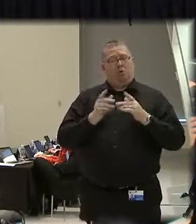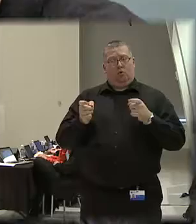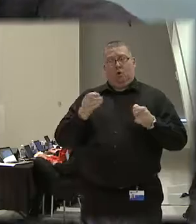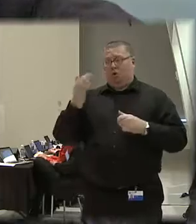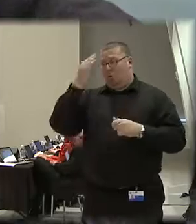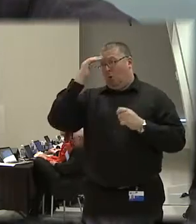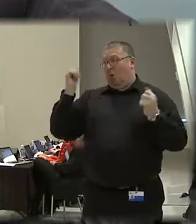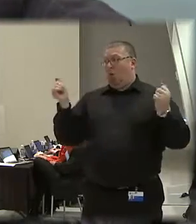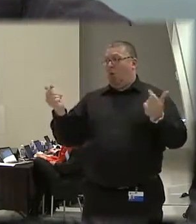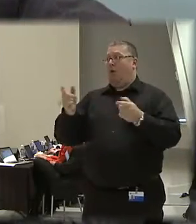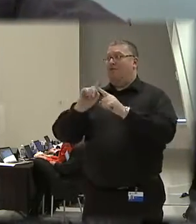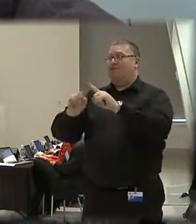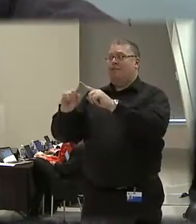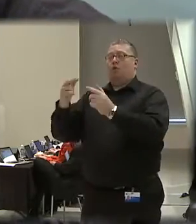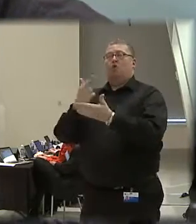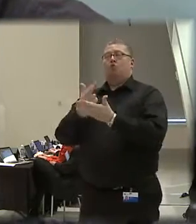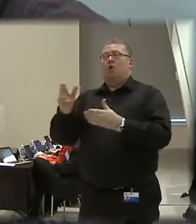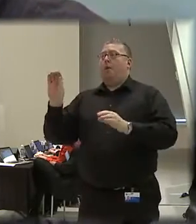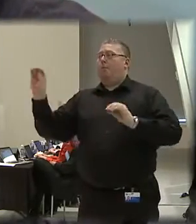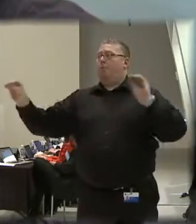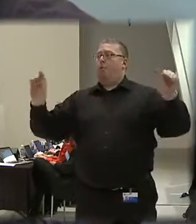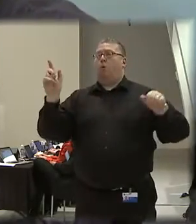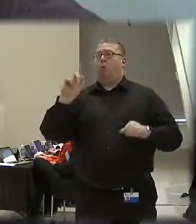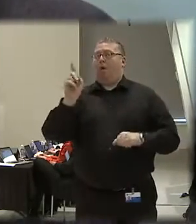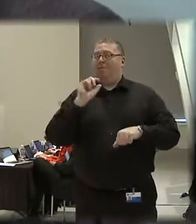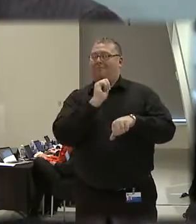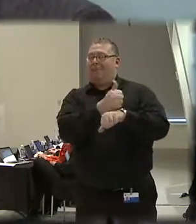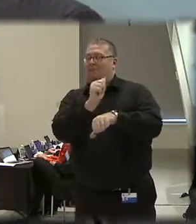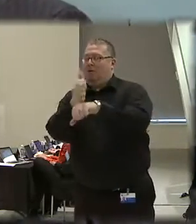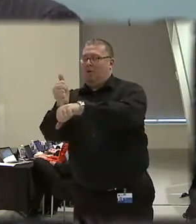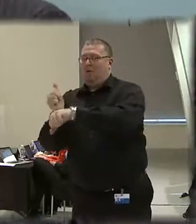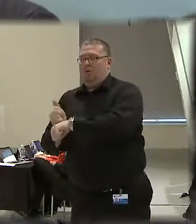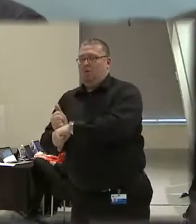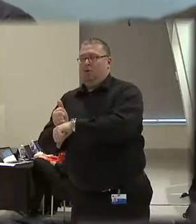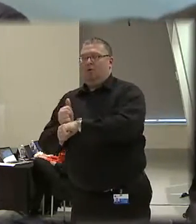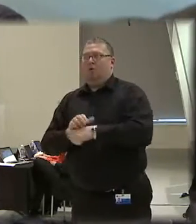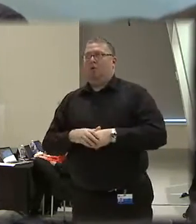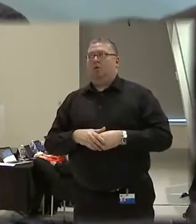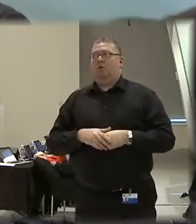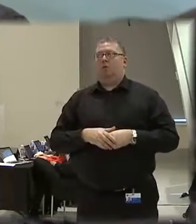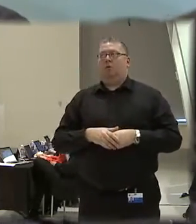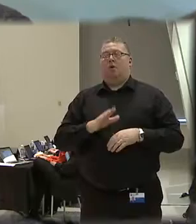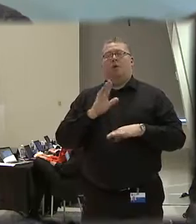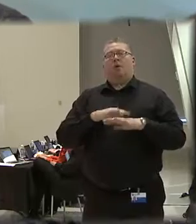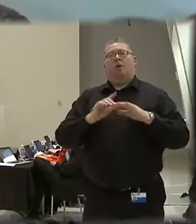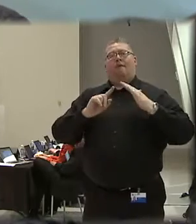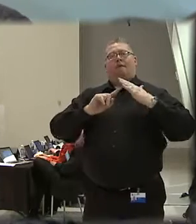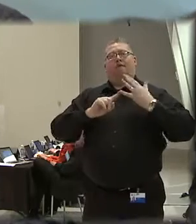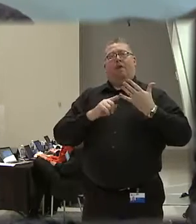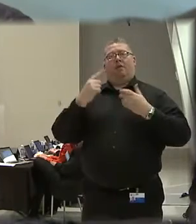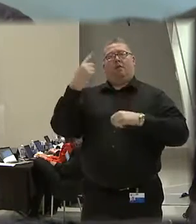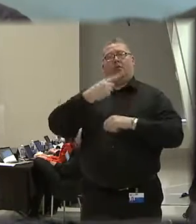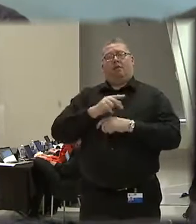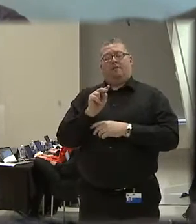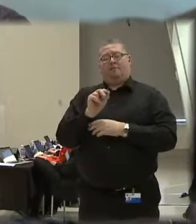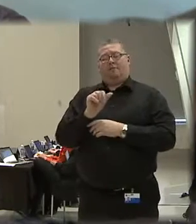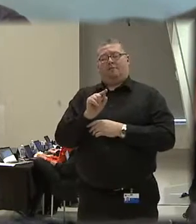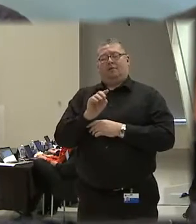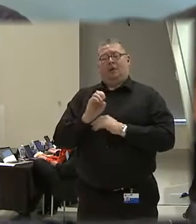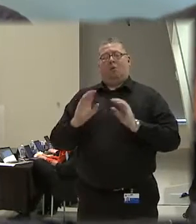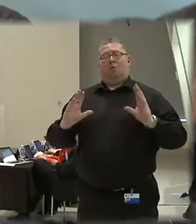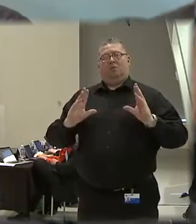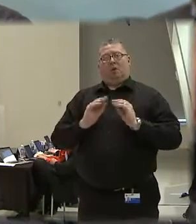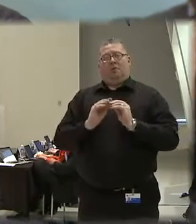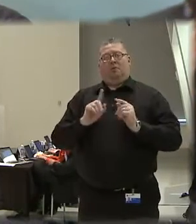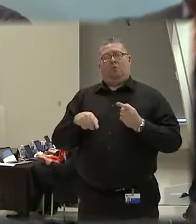of those staged resources were. Because on the 5th day of the NATO summit was when we